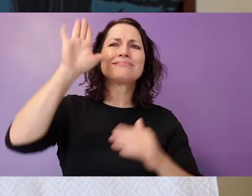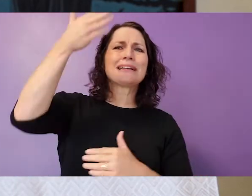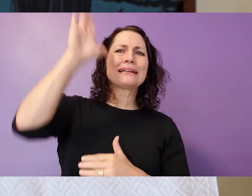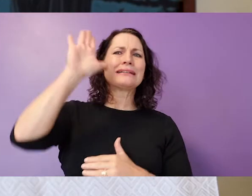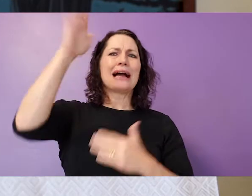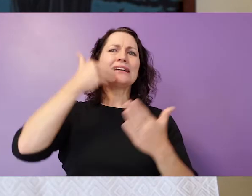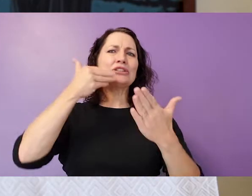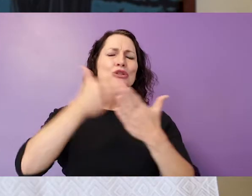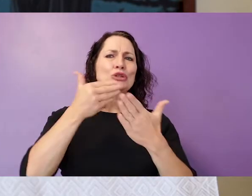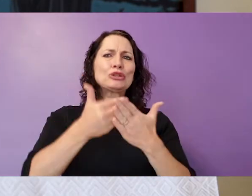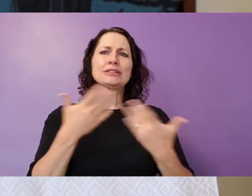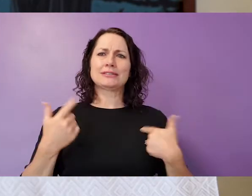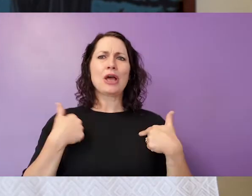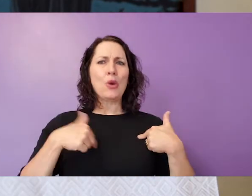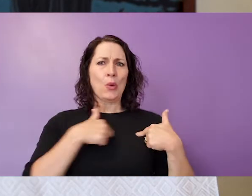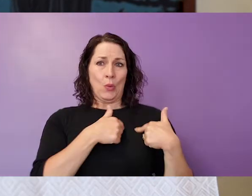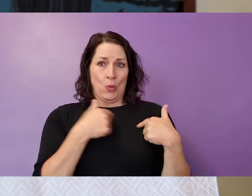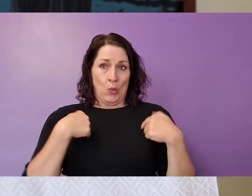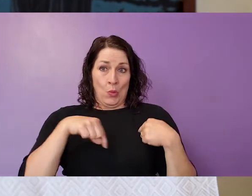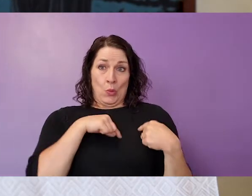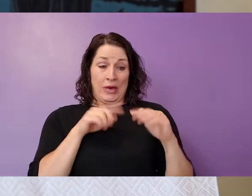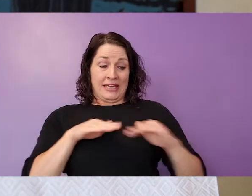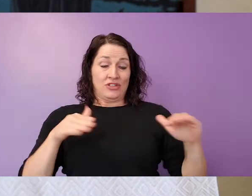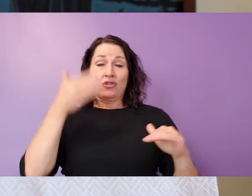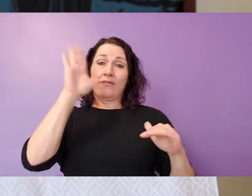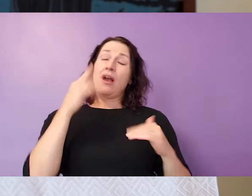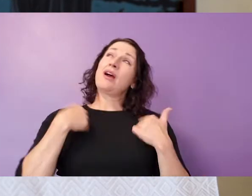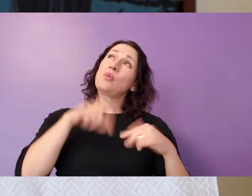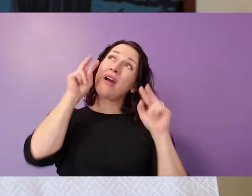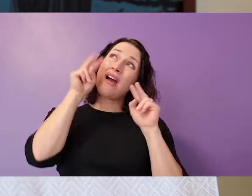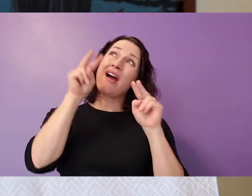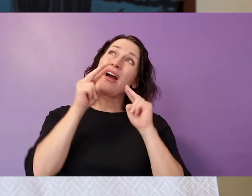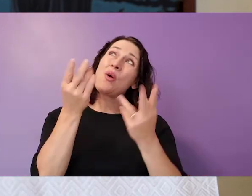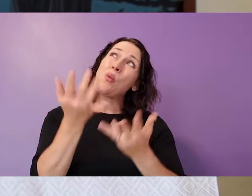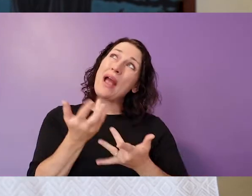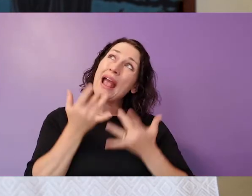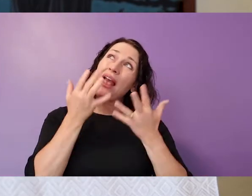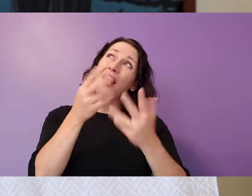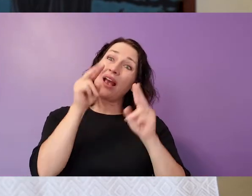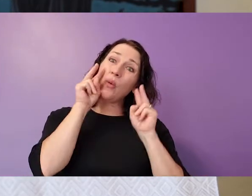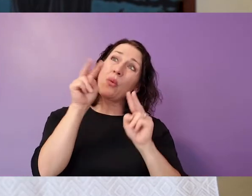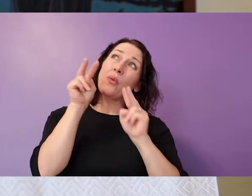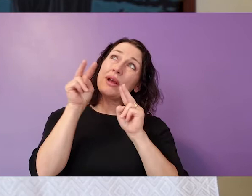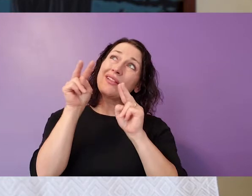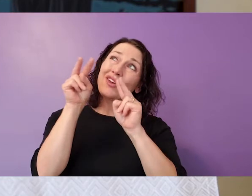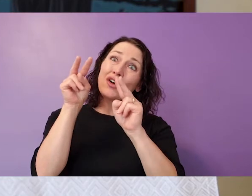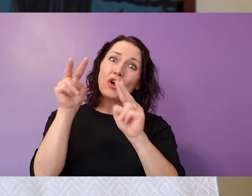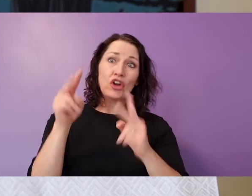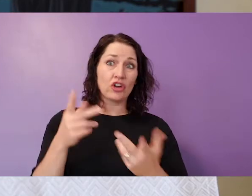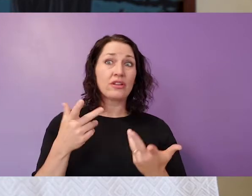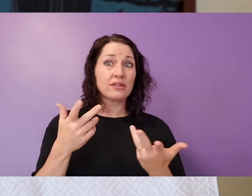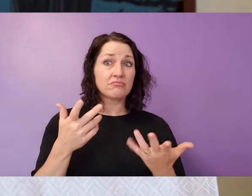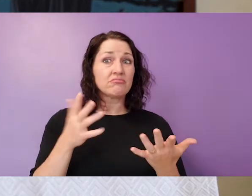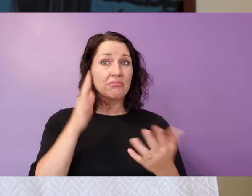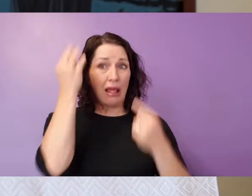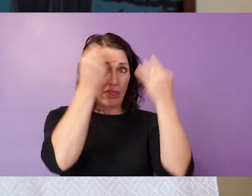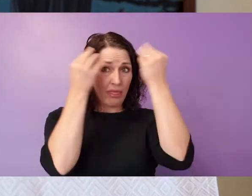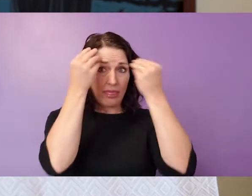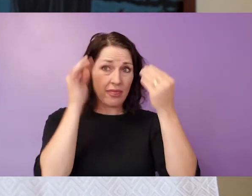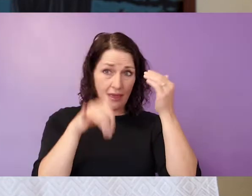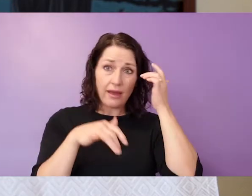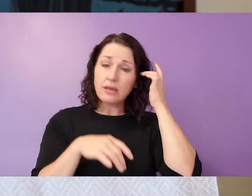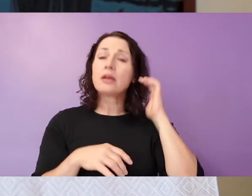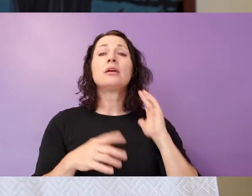of the goodness of God, the children of God. We are waiting, and it says, and you will consider